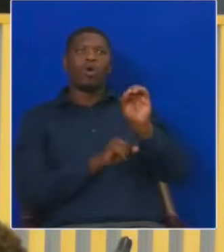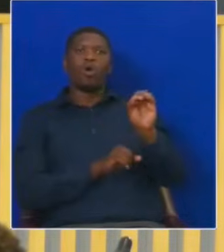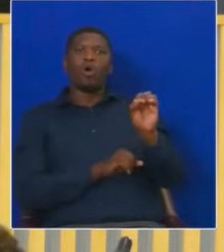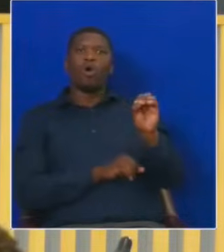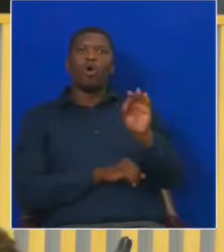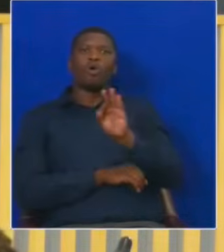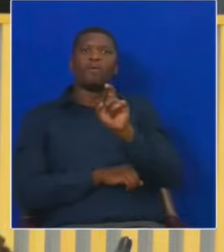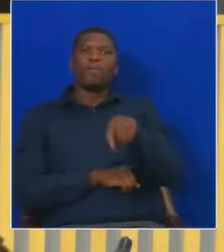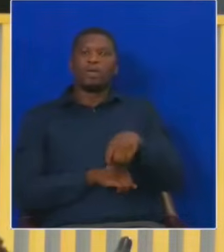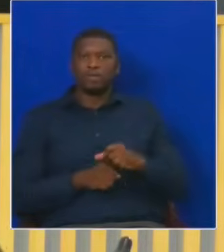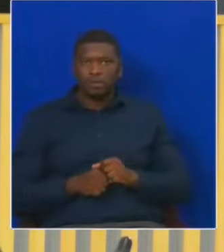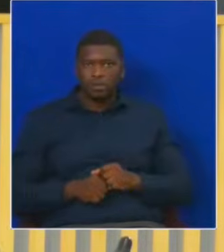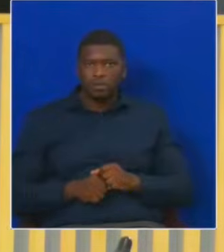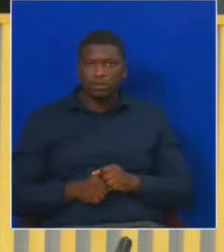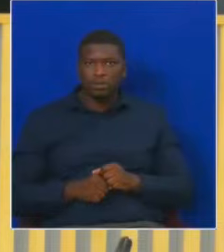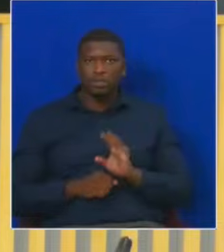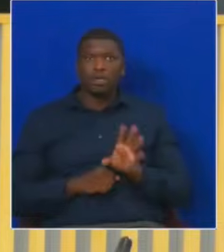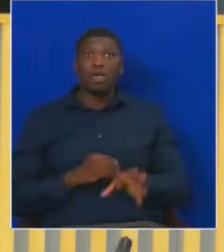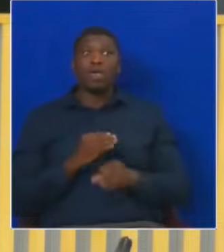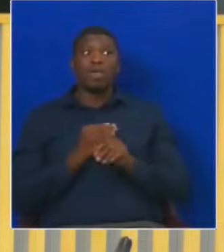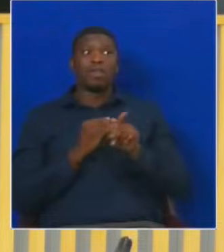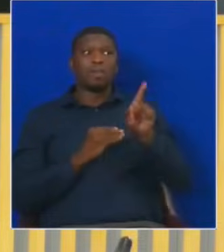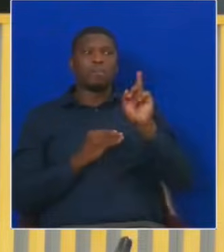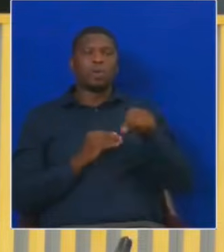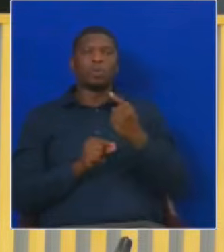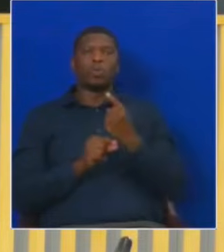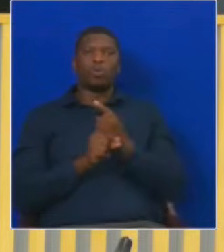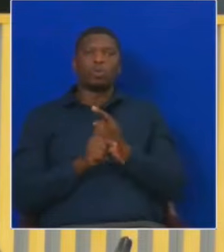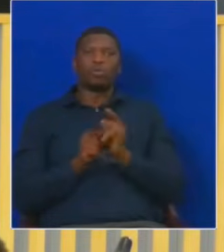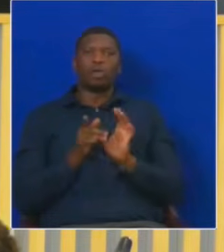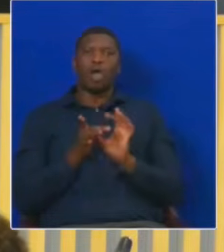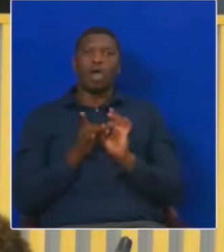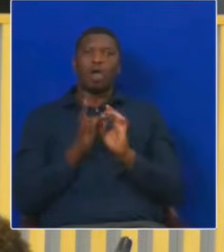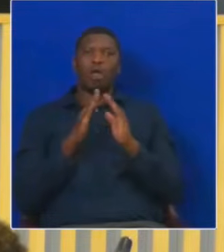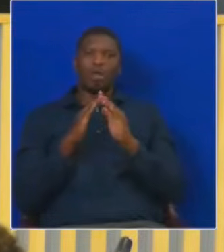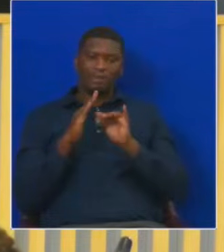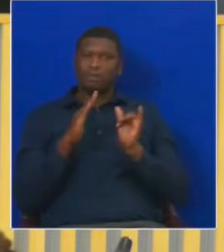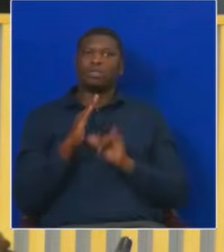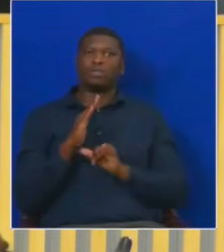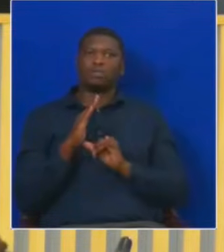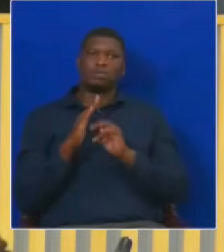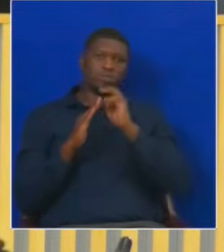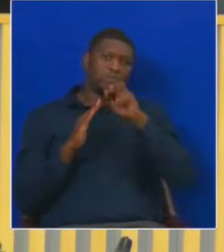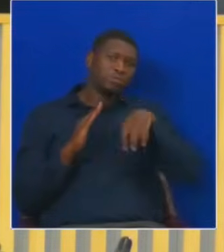stay indoors. So, meaning that